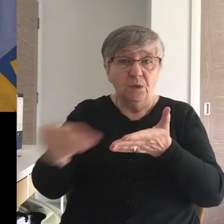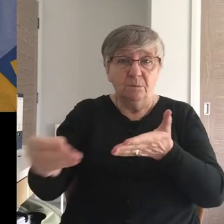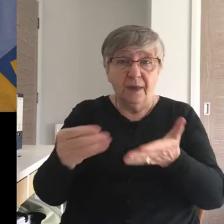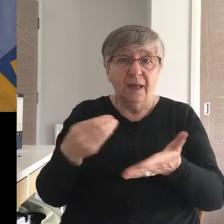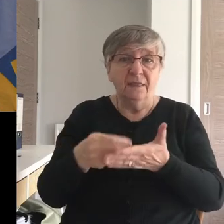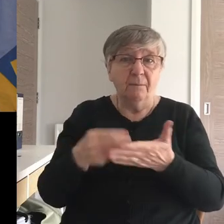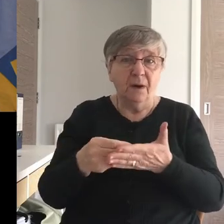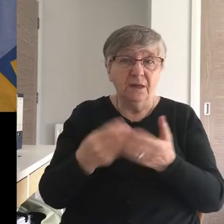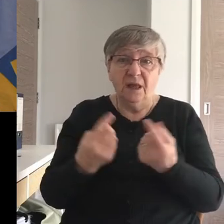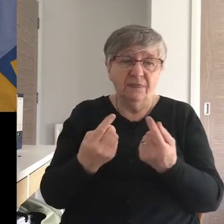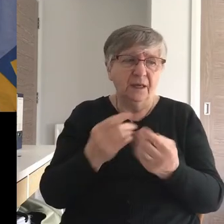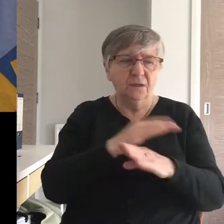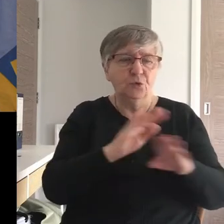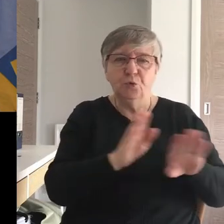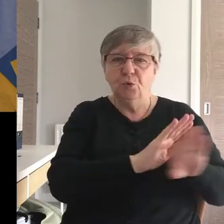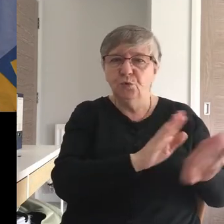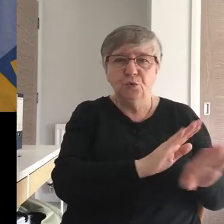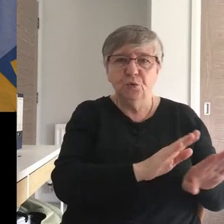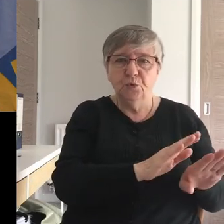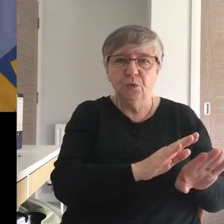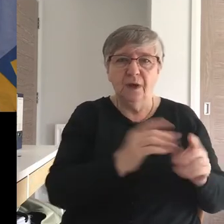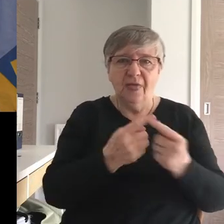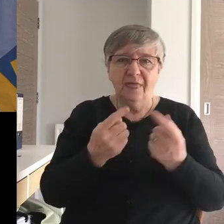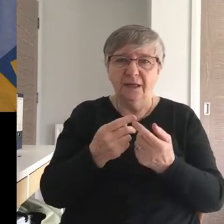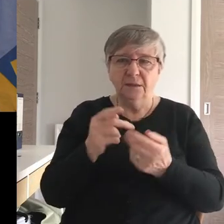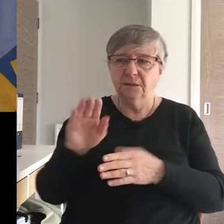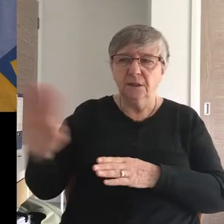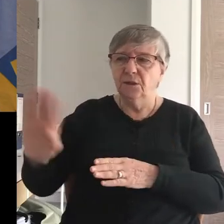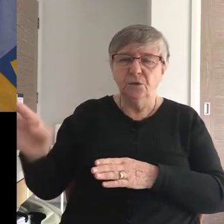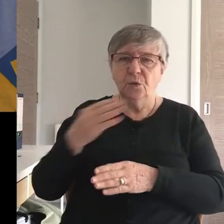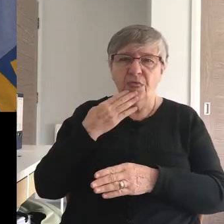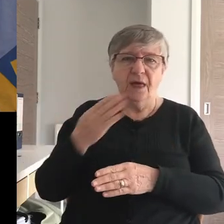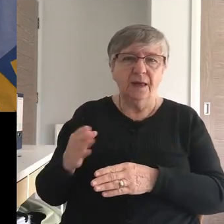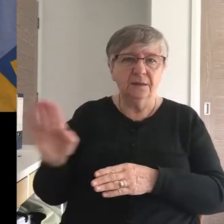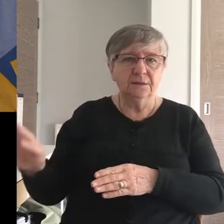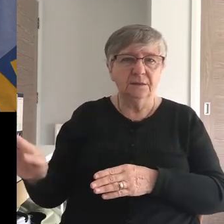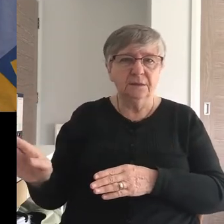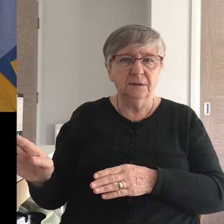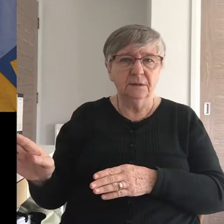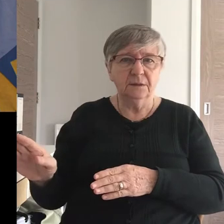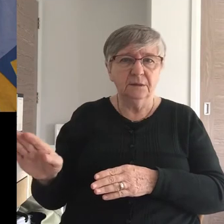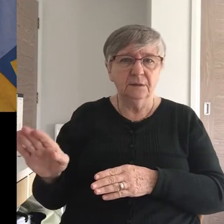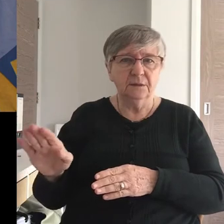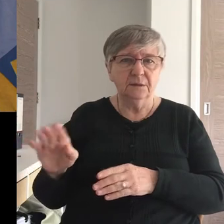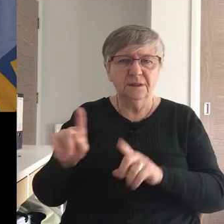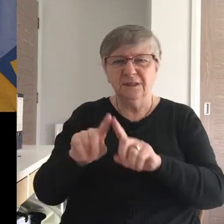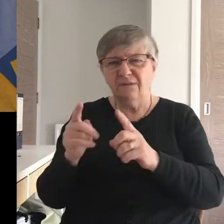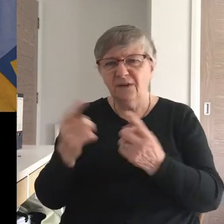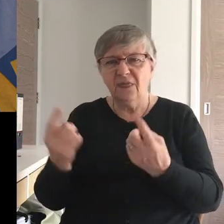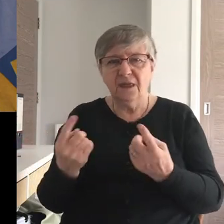that we don't do, the things that we've turned our back on, whatever.